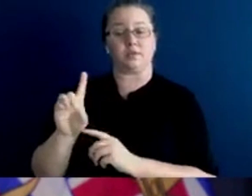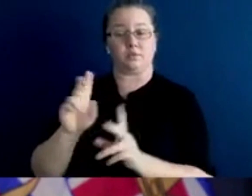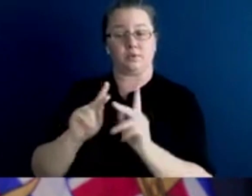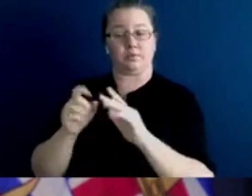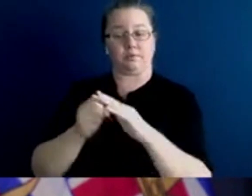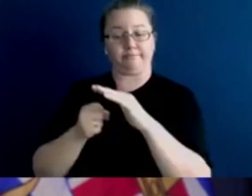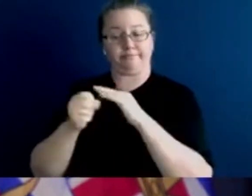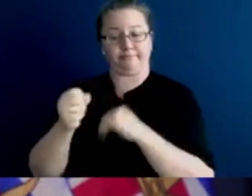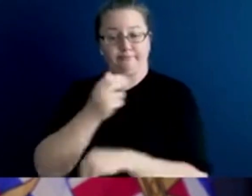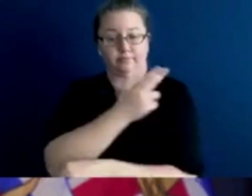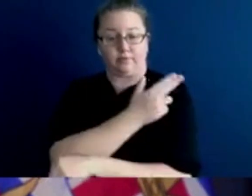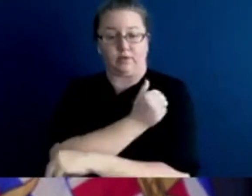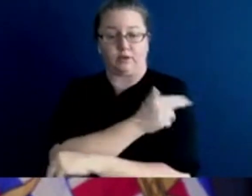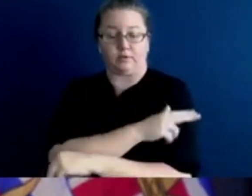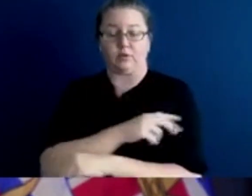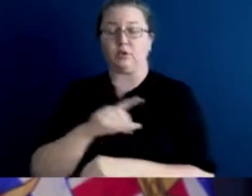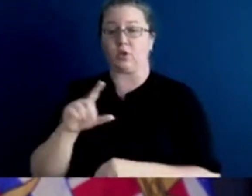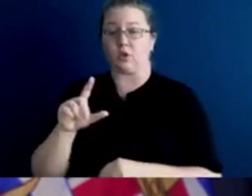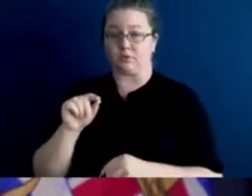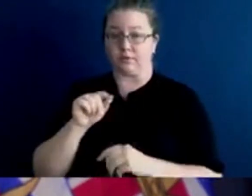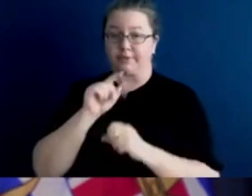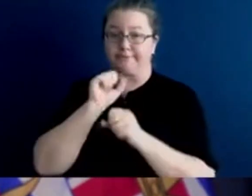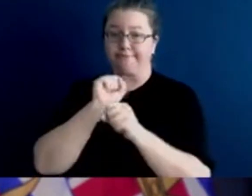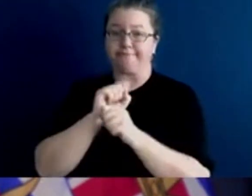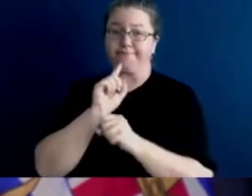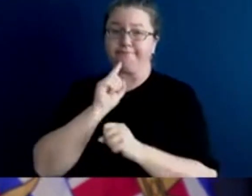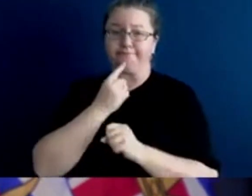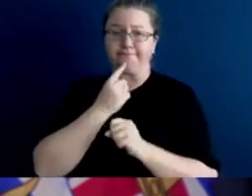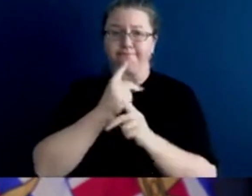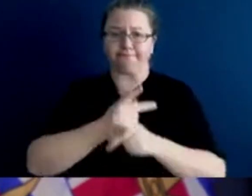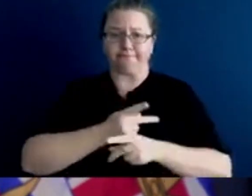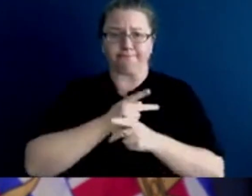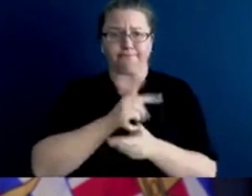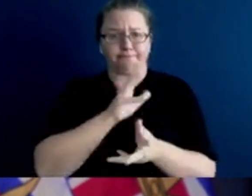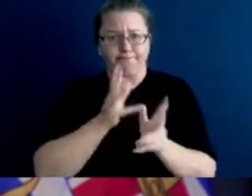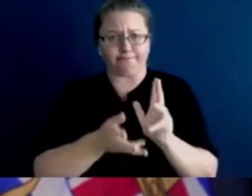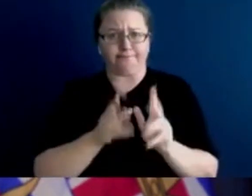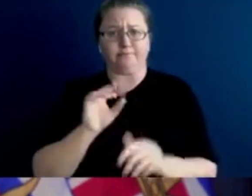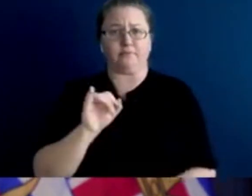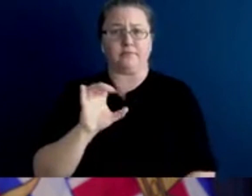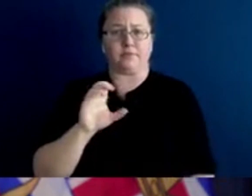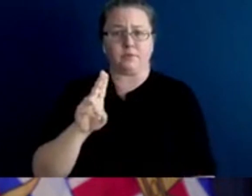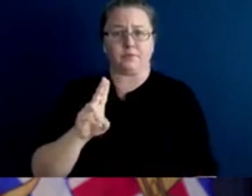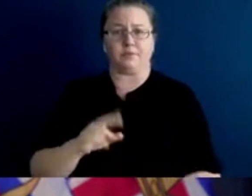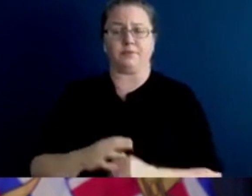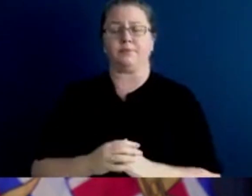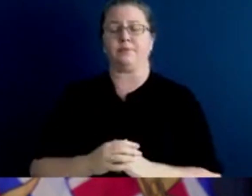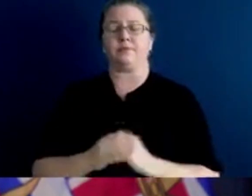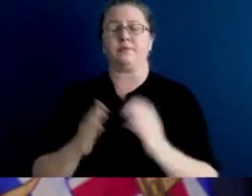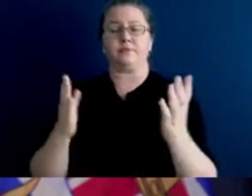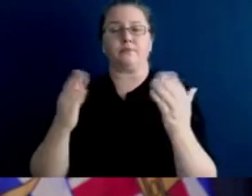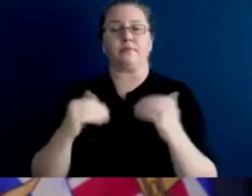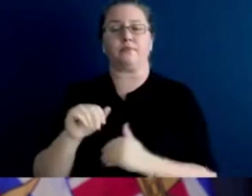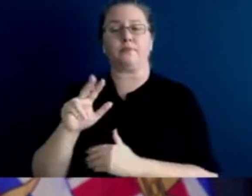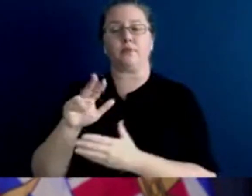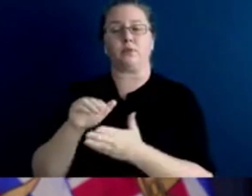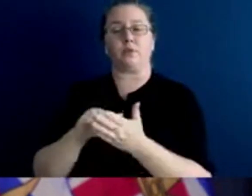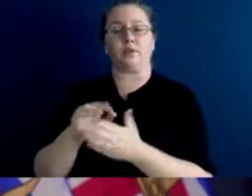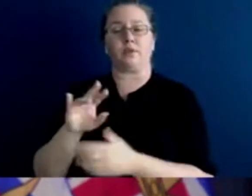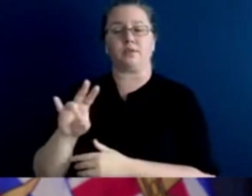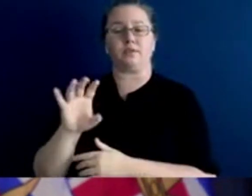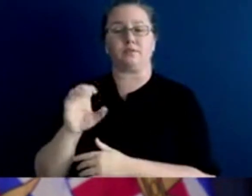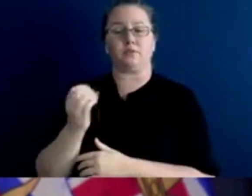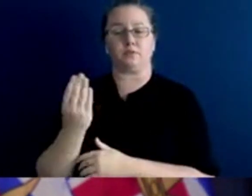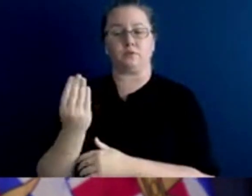the Interior Health Region, 278 people in Northern Health, and 87 people who generally reside outside